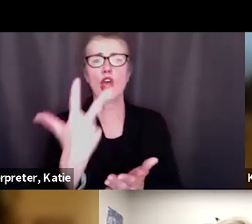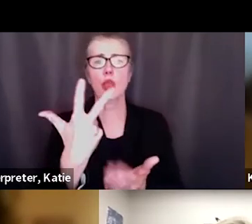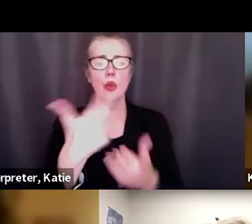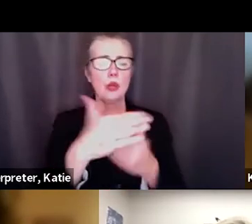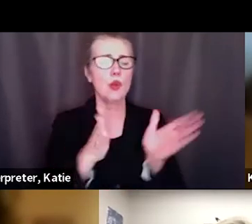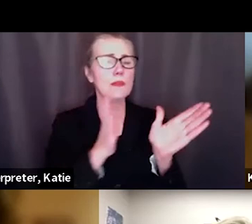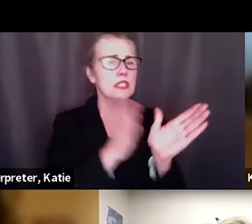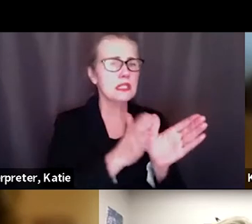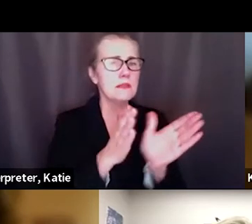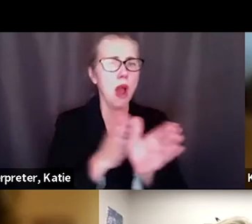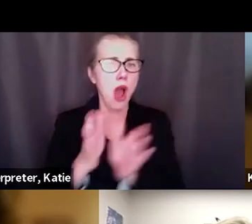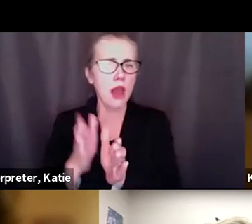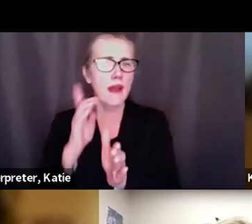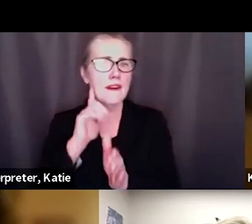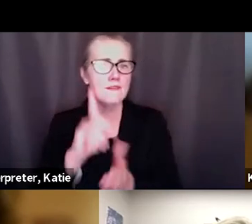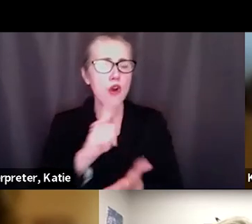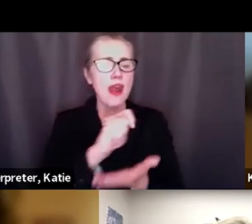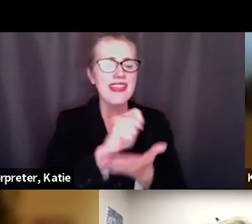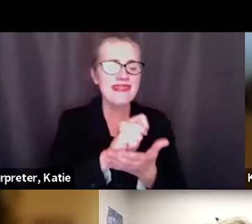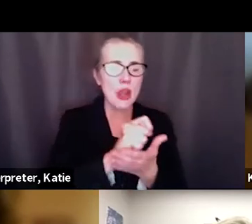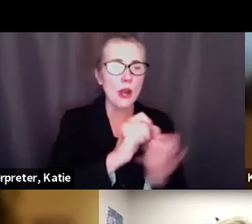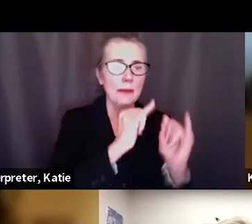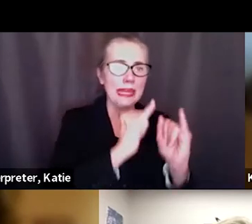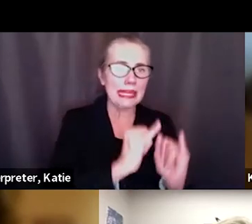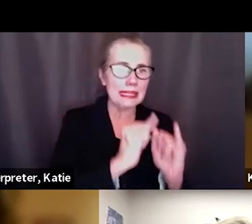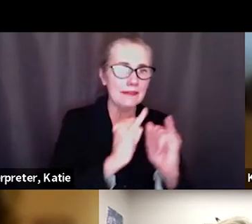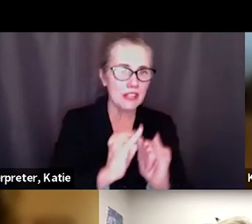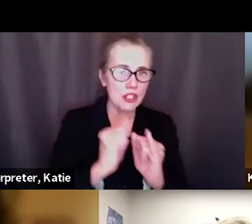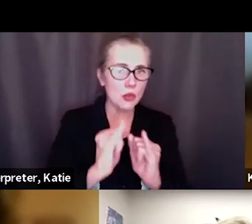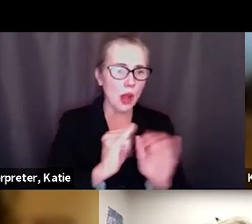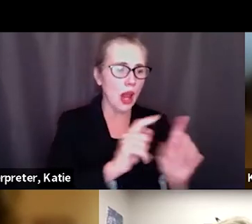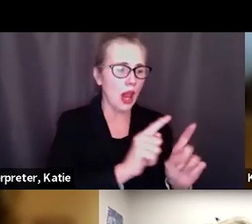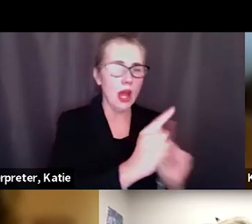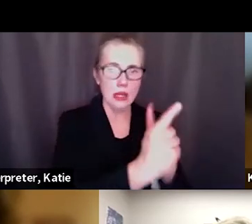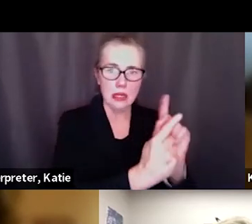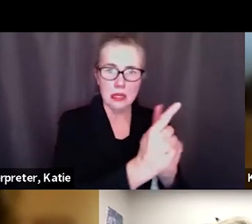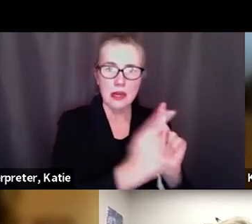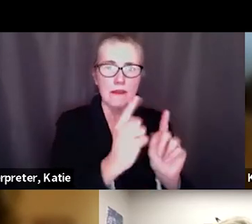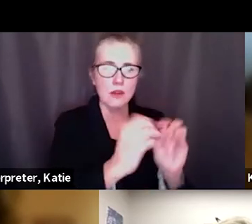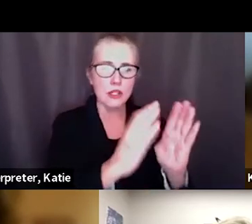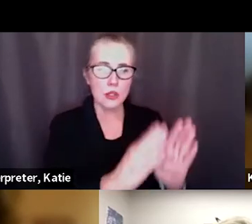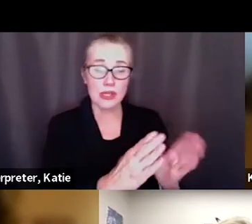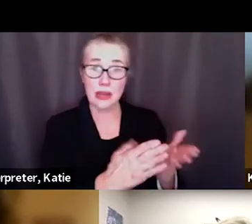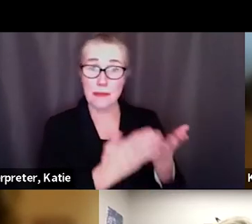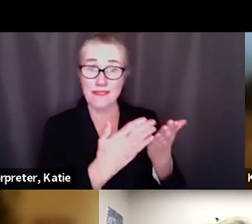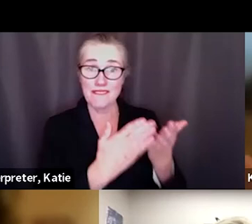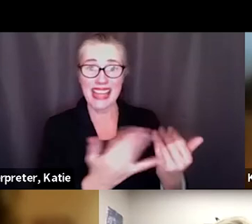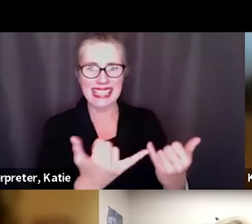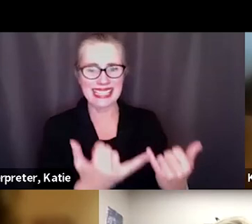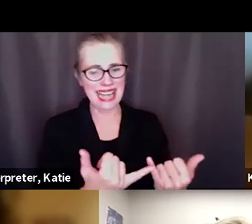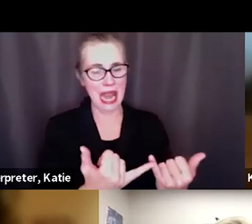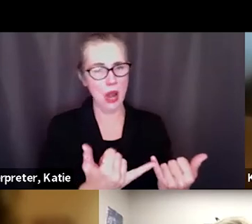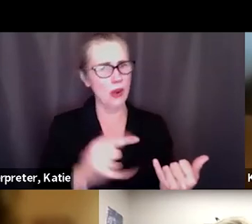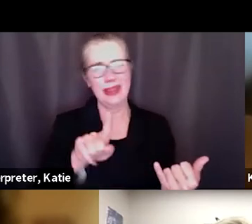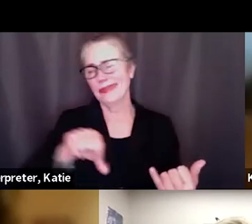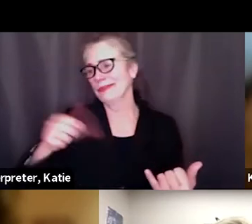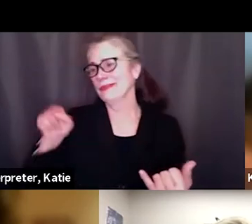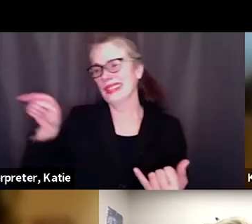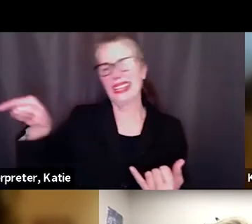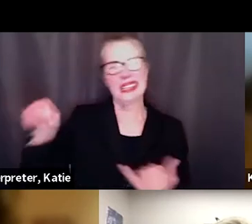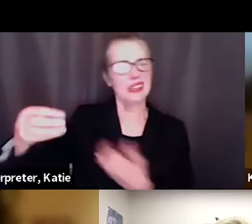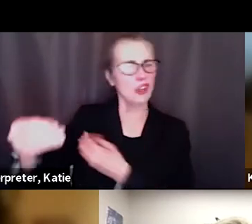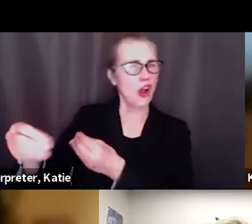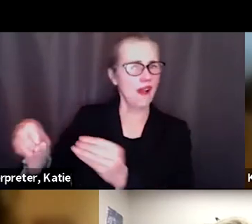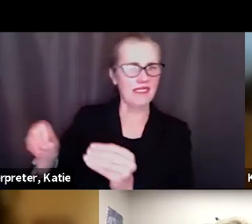rooms for individual therapy for our students which is being provided currently in an office